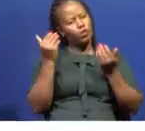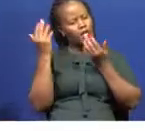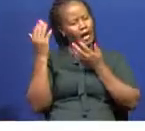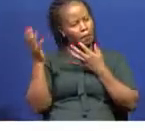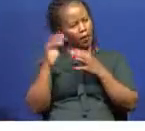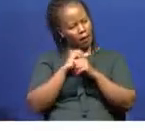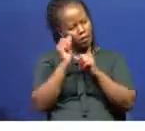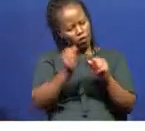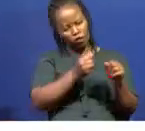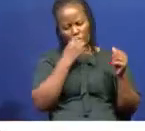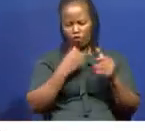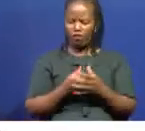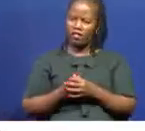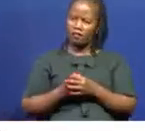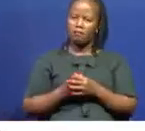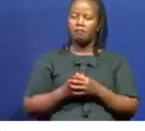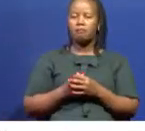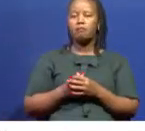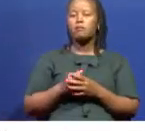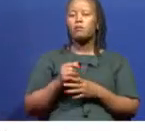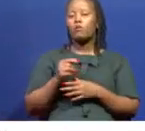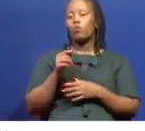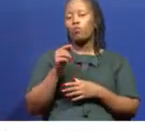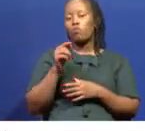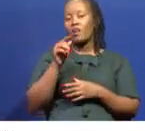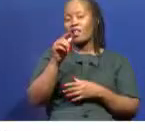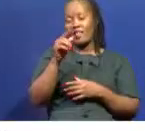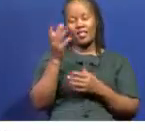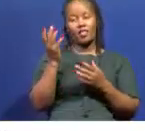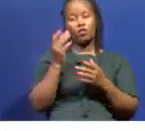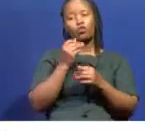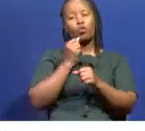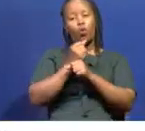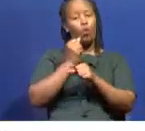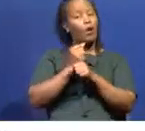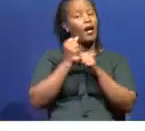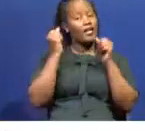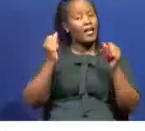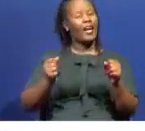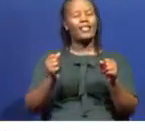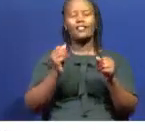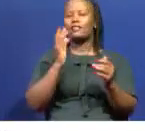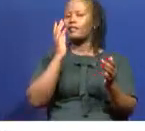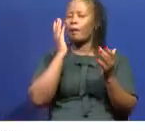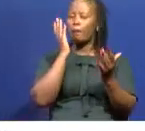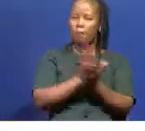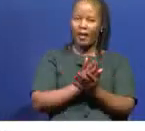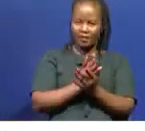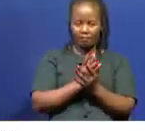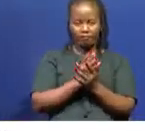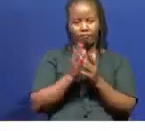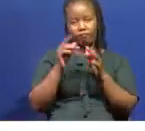That you have to, the grinding is real. You have to grind. You have to